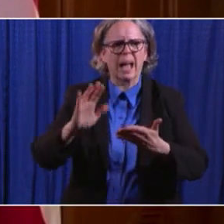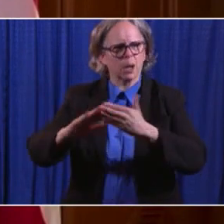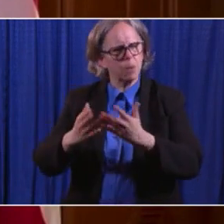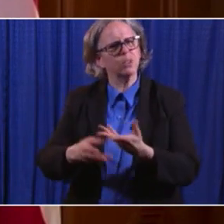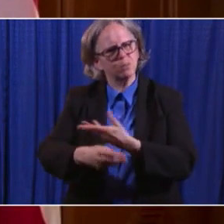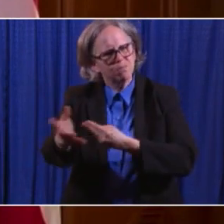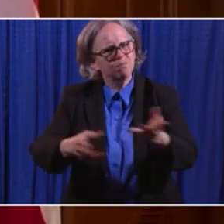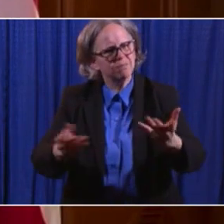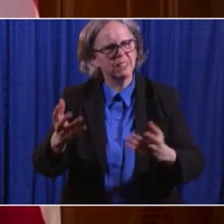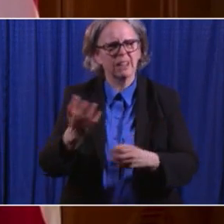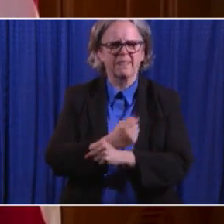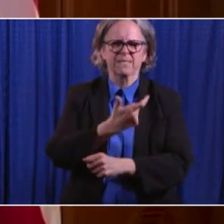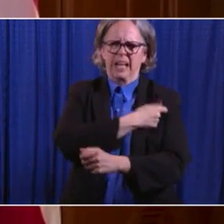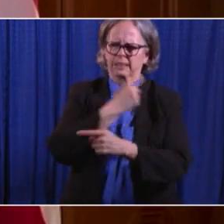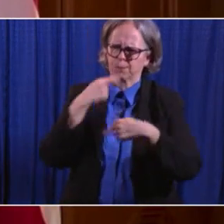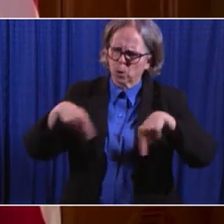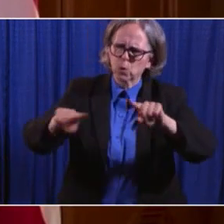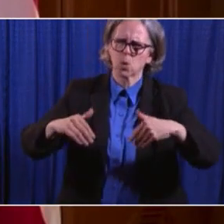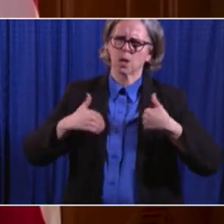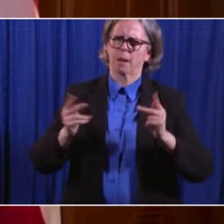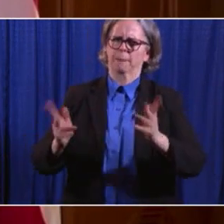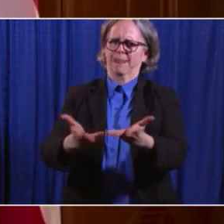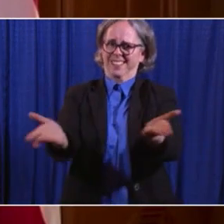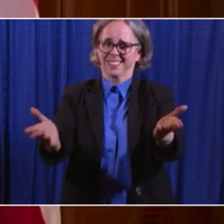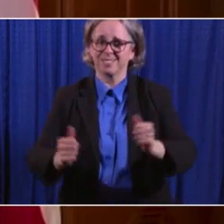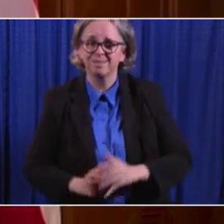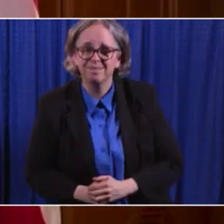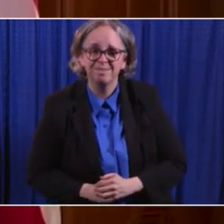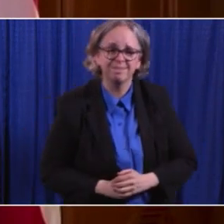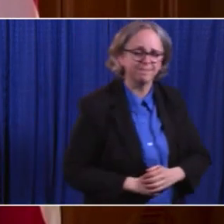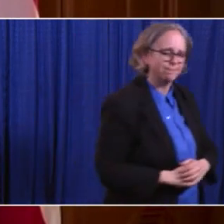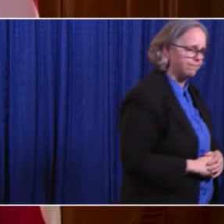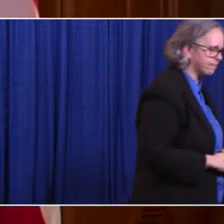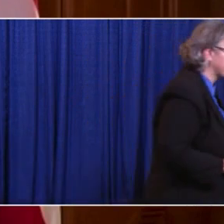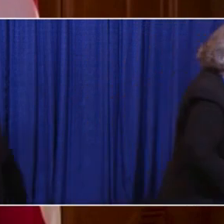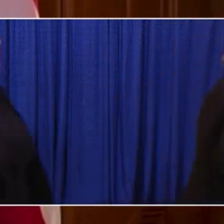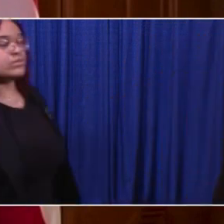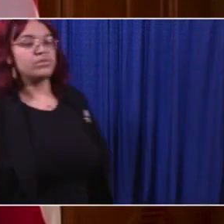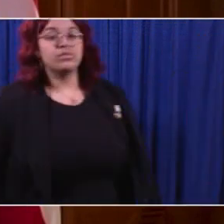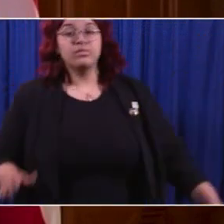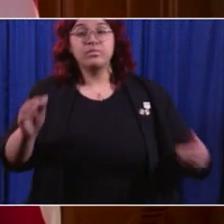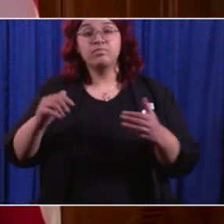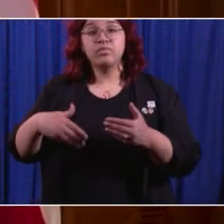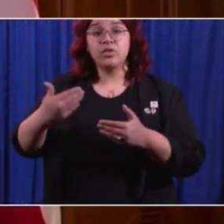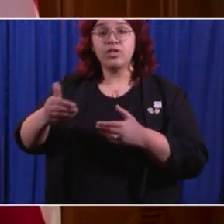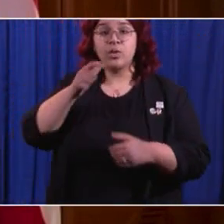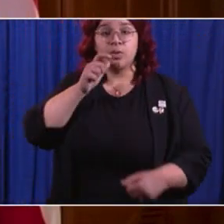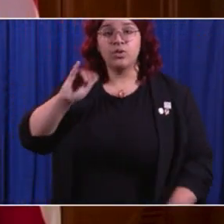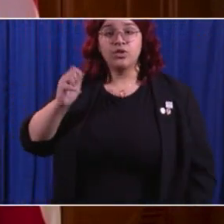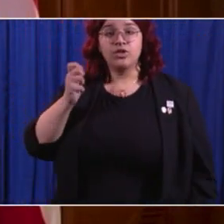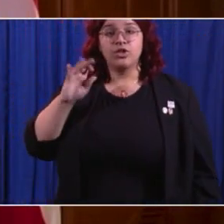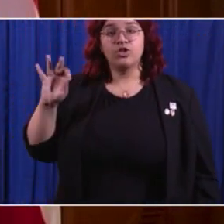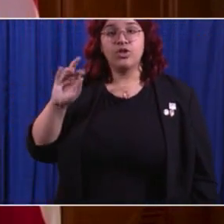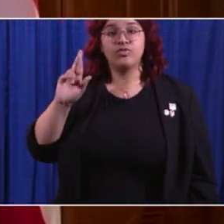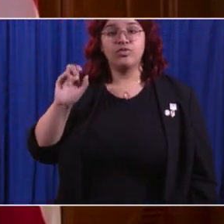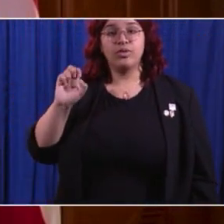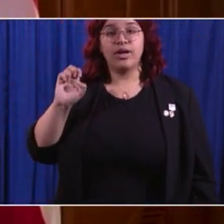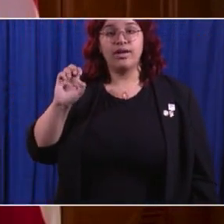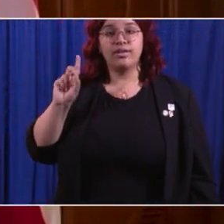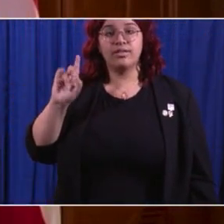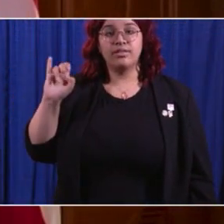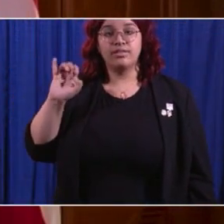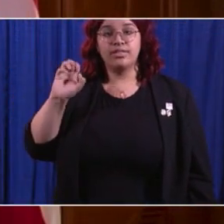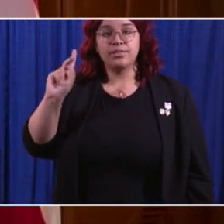Next question is from Jeff Reddick at WSYX in Columbus. Hello, Governor. Jeff. On